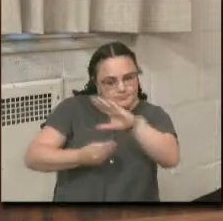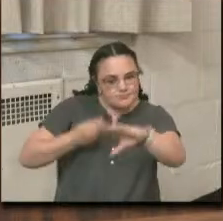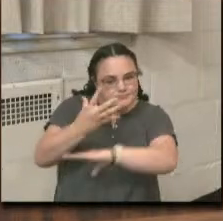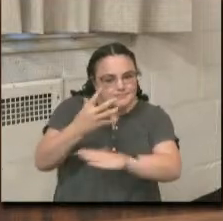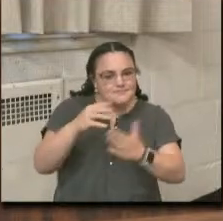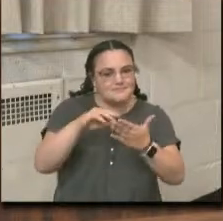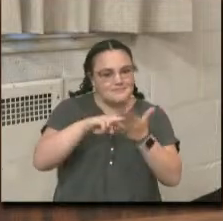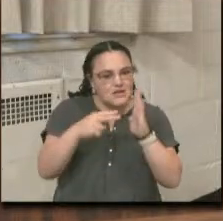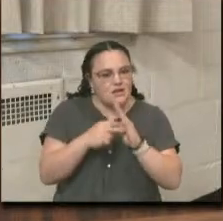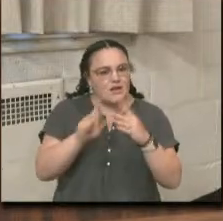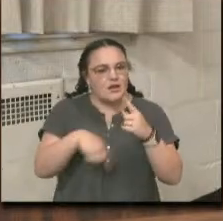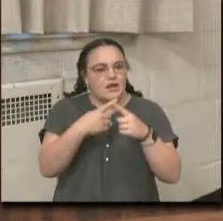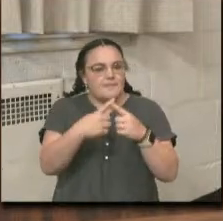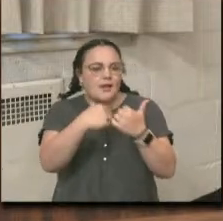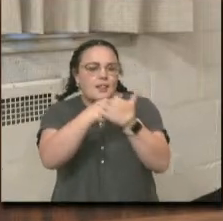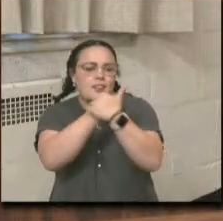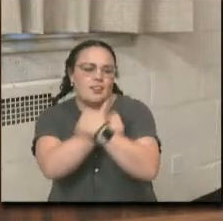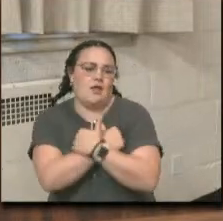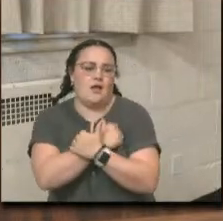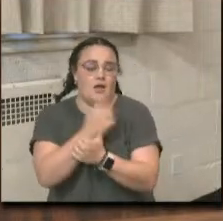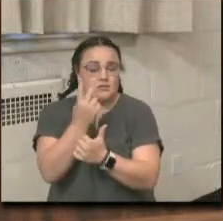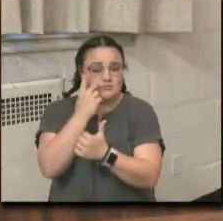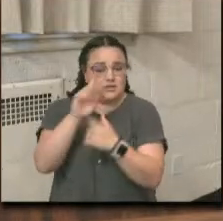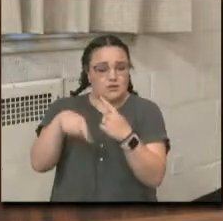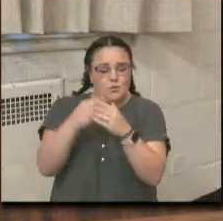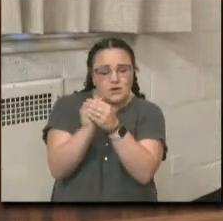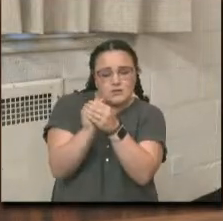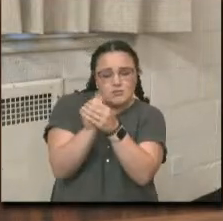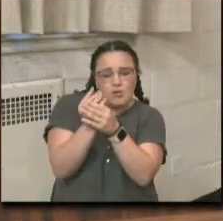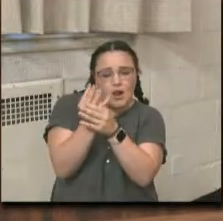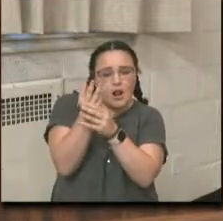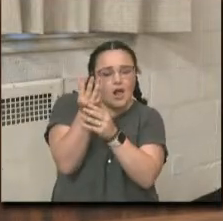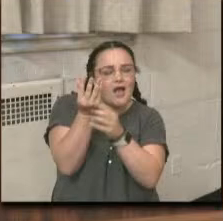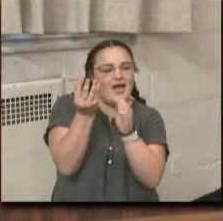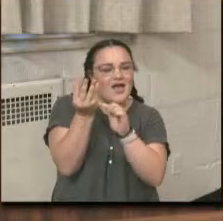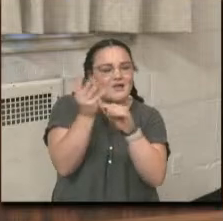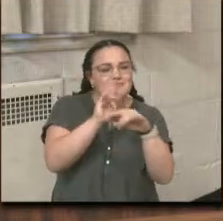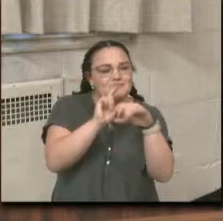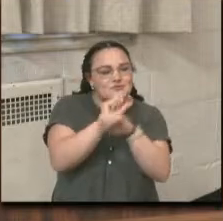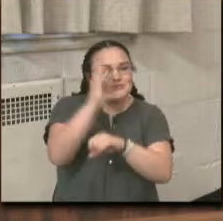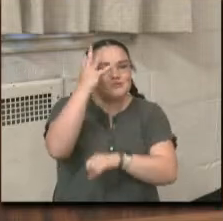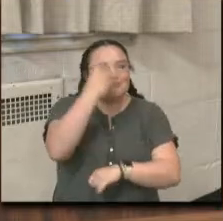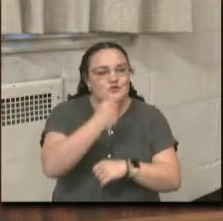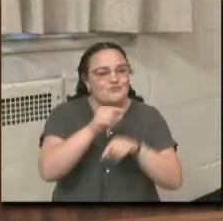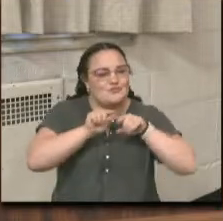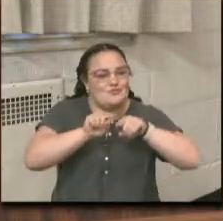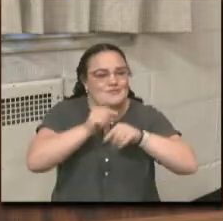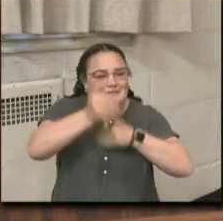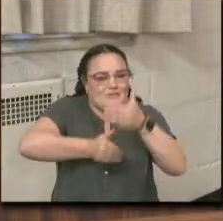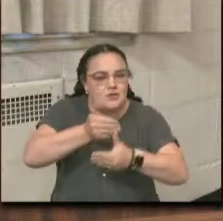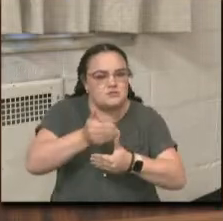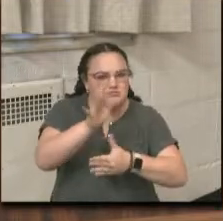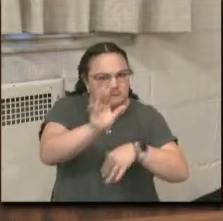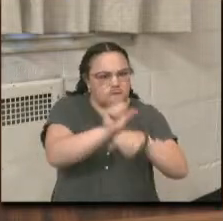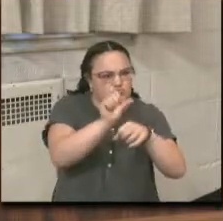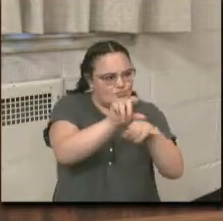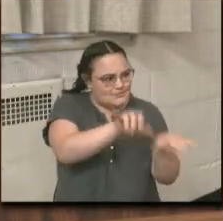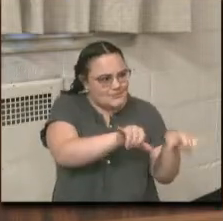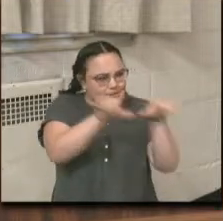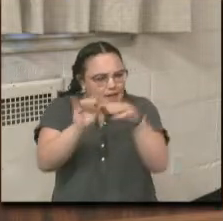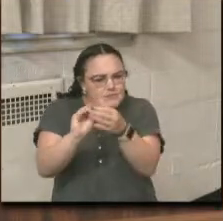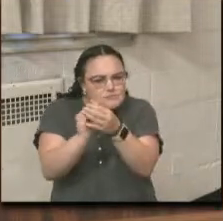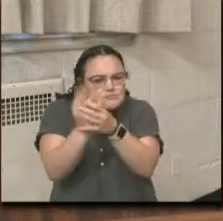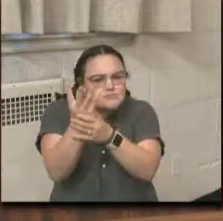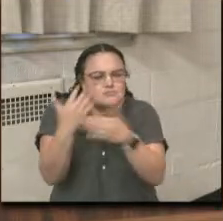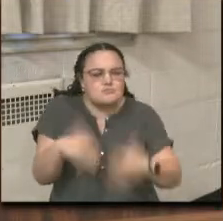It has a bloom in reference to what it brings in terms of its beauty. And your work has been just that. So from the